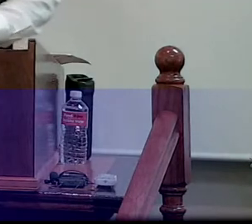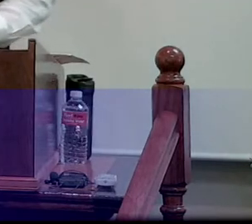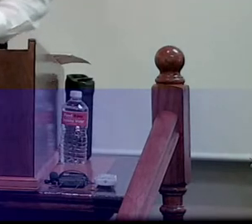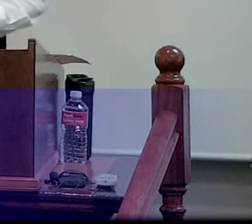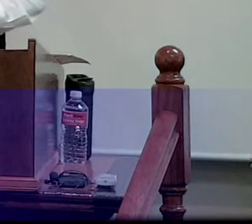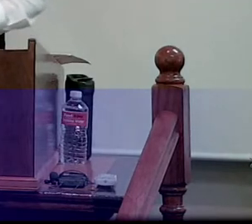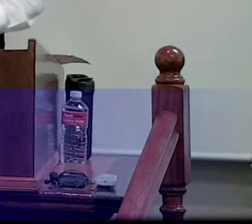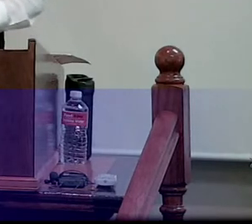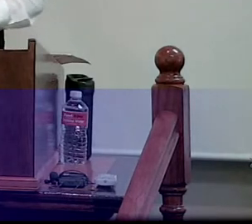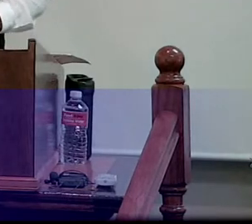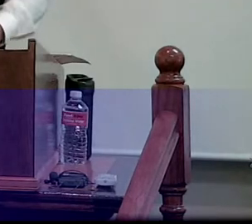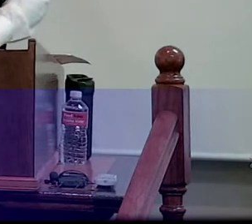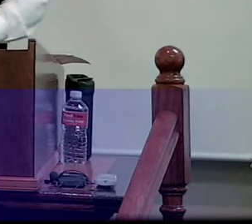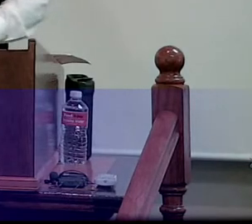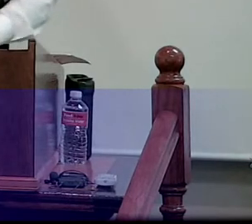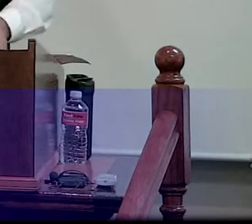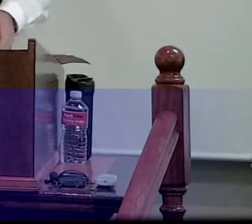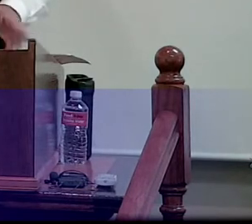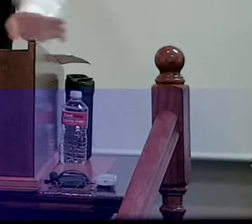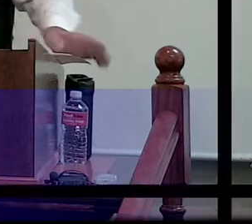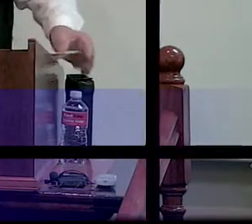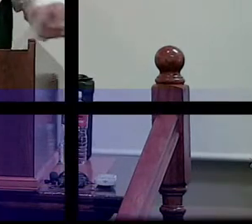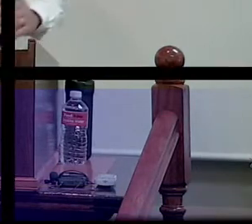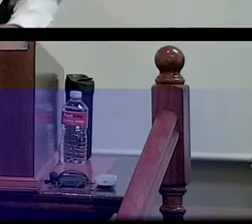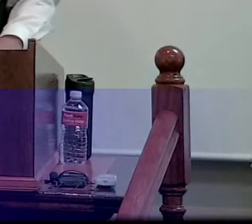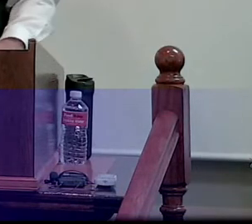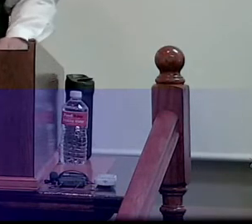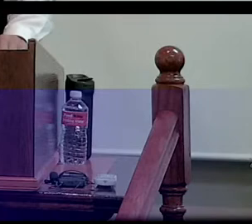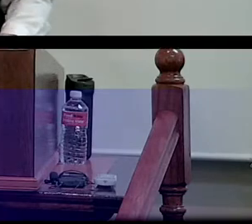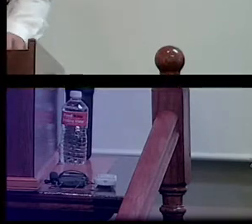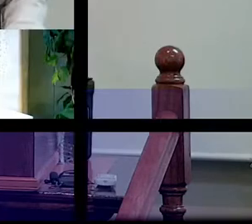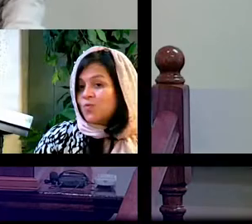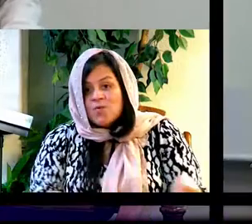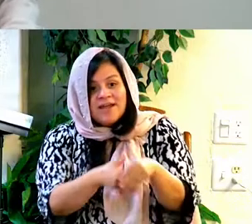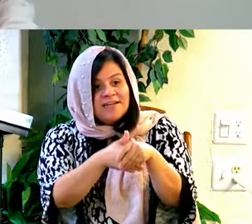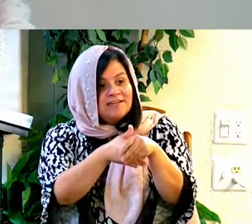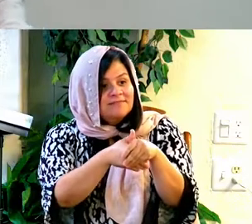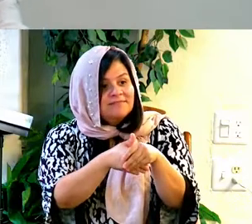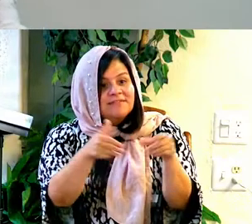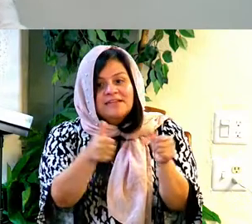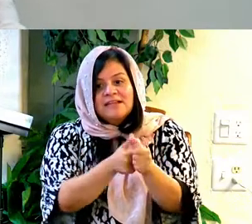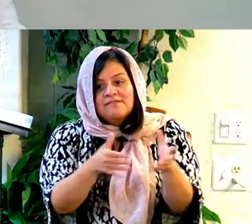It has everything to do with all of us, you know?